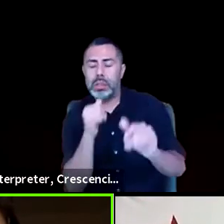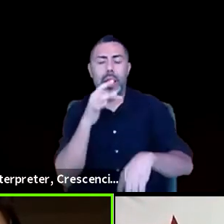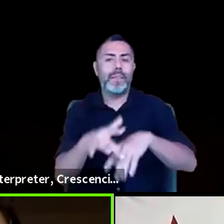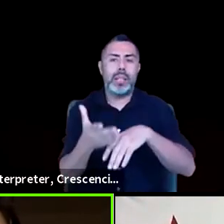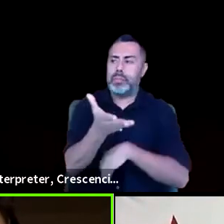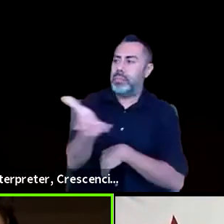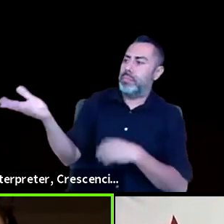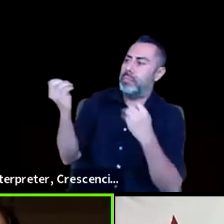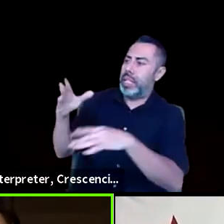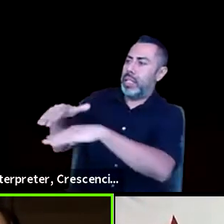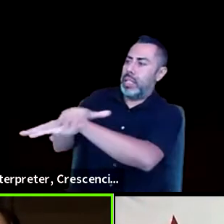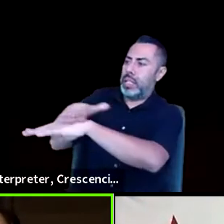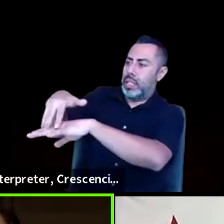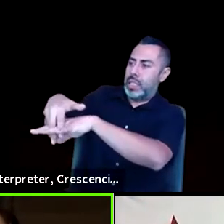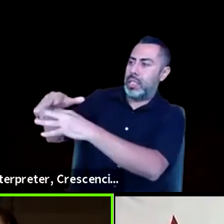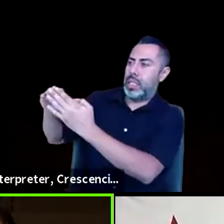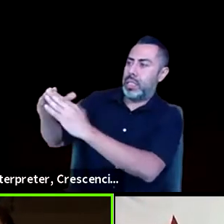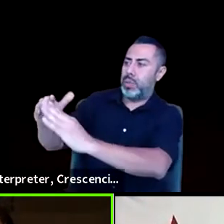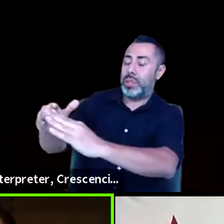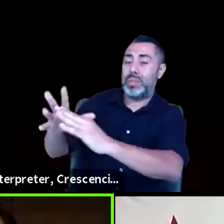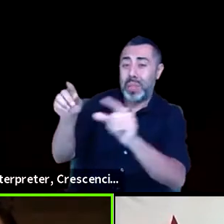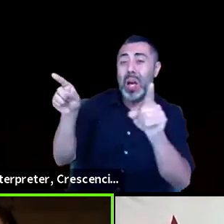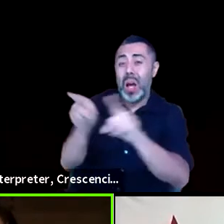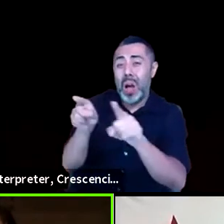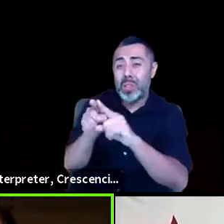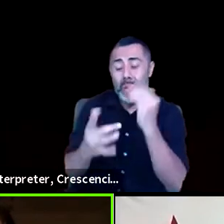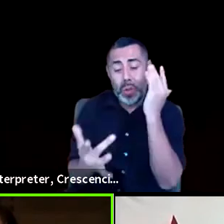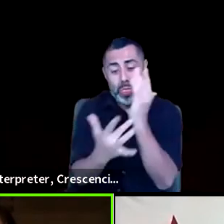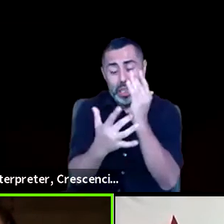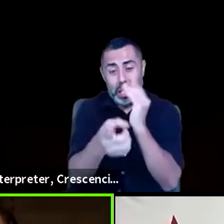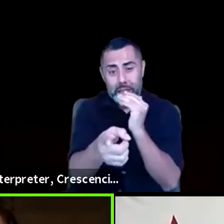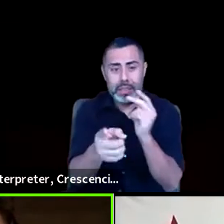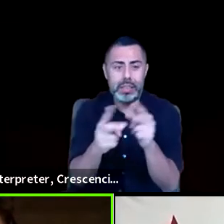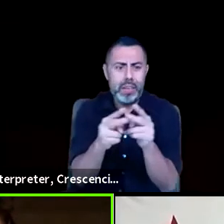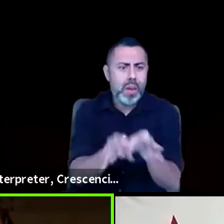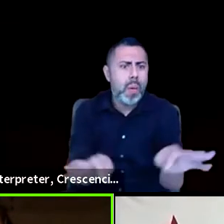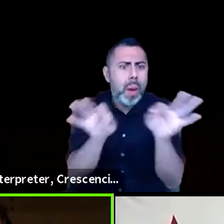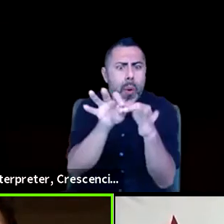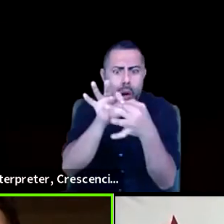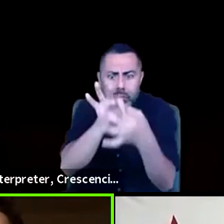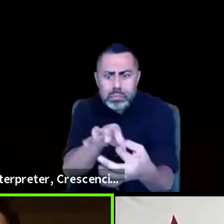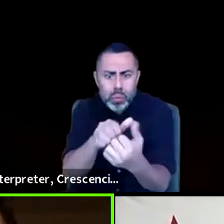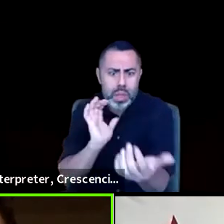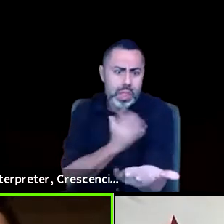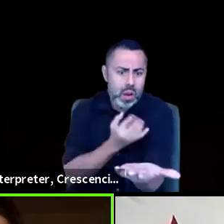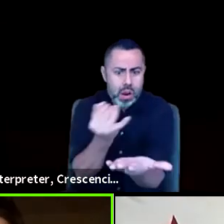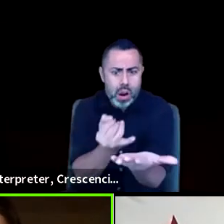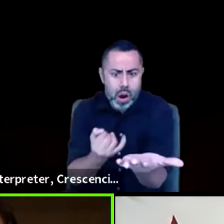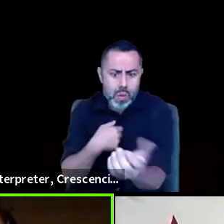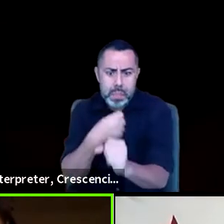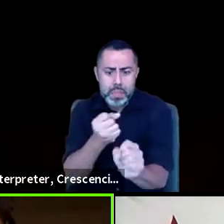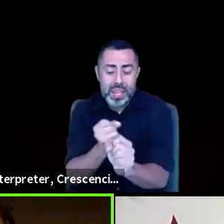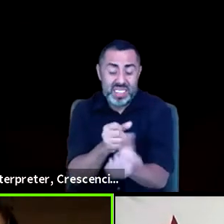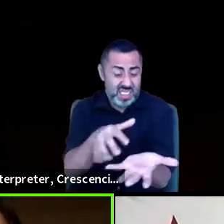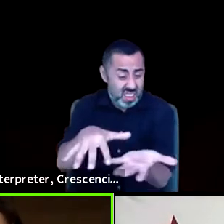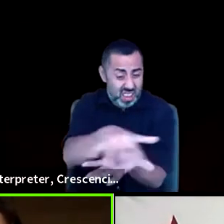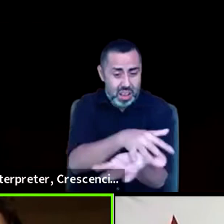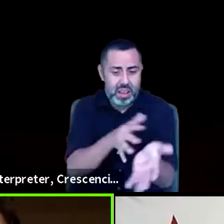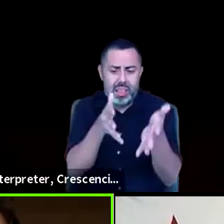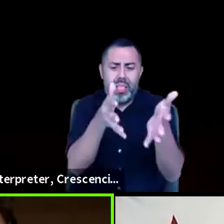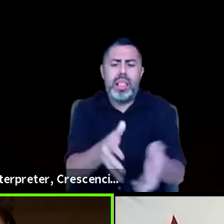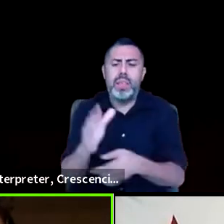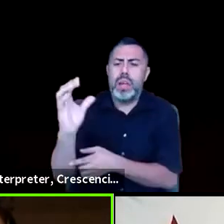communities. Even the technologies that are central to much of the art we make leave significant carbon footprints,